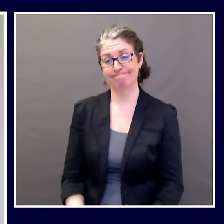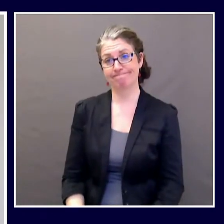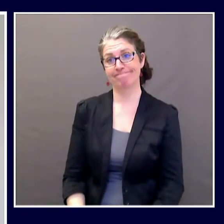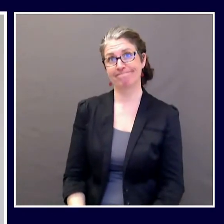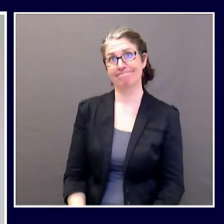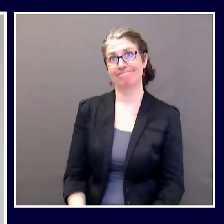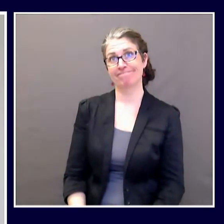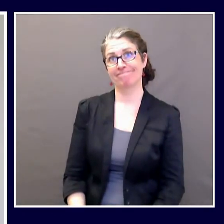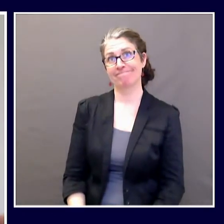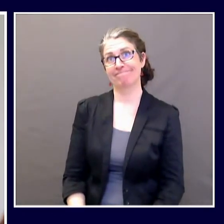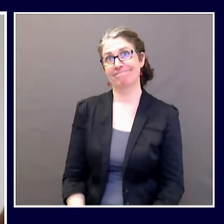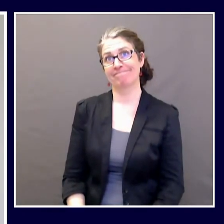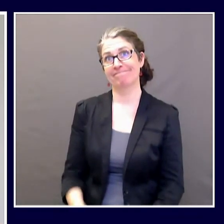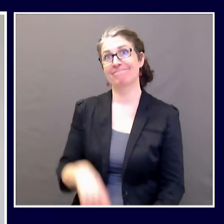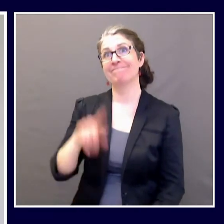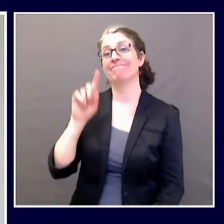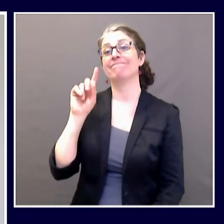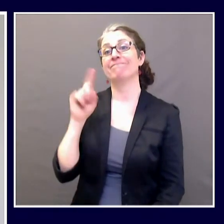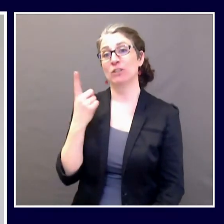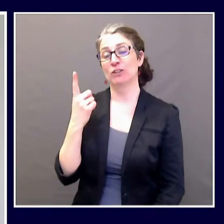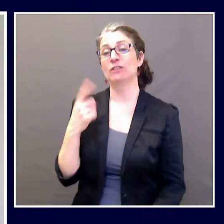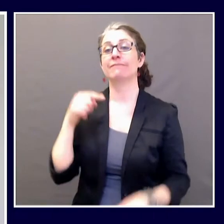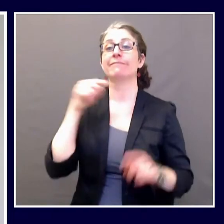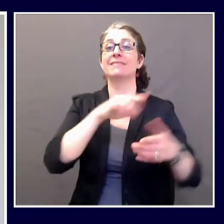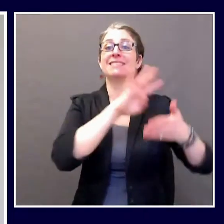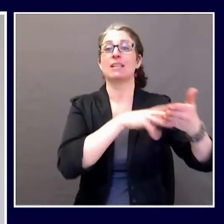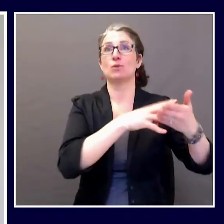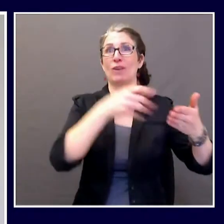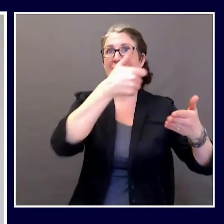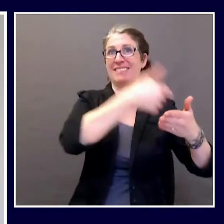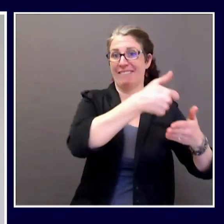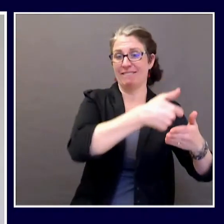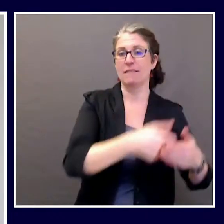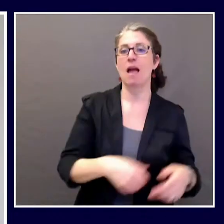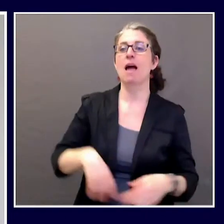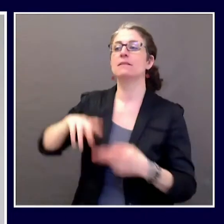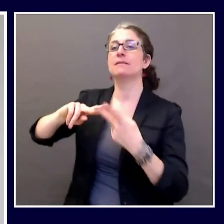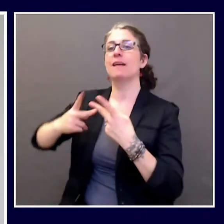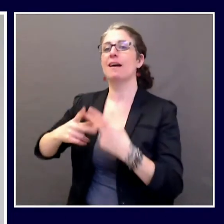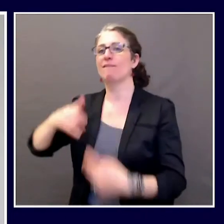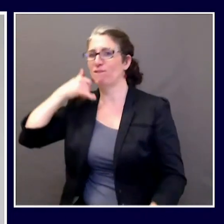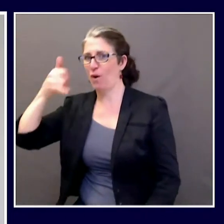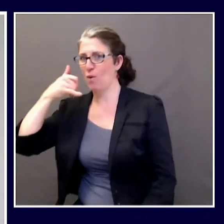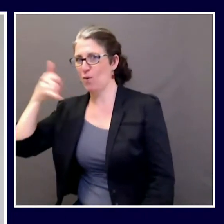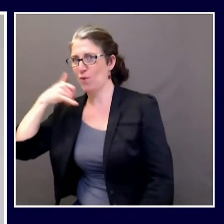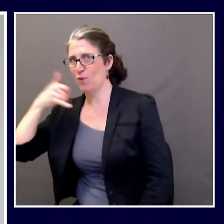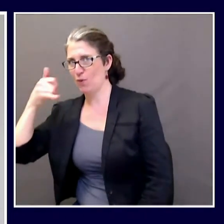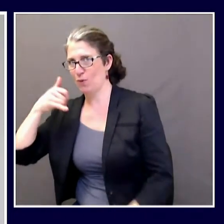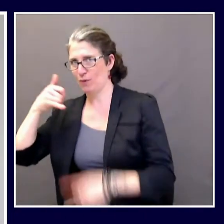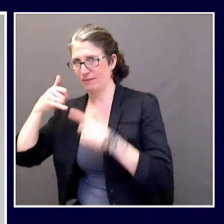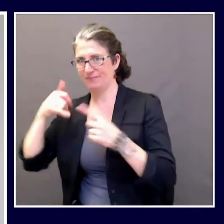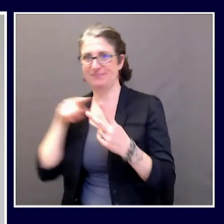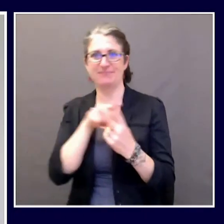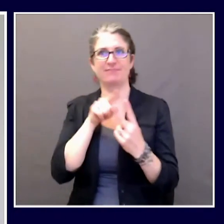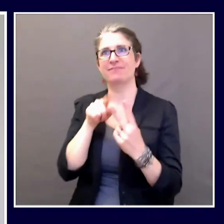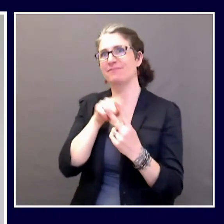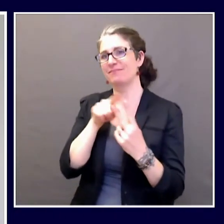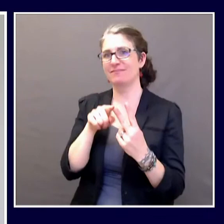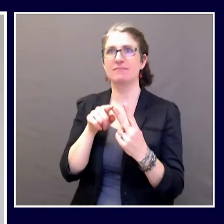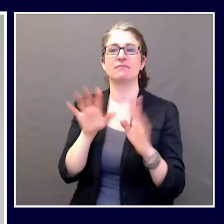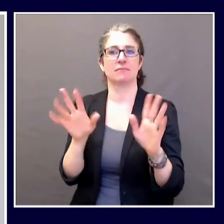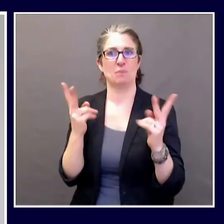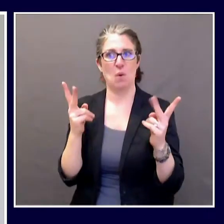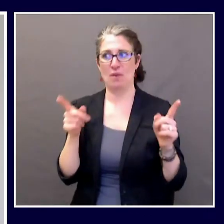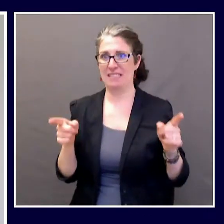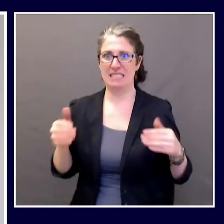we can talk about the phone line. So we are making really good progress on both. We believe that we will be, I'll just